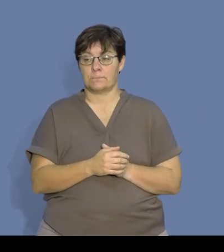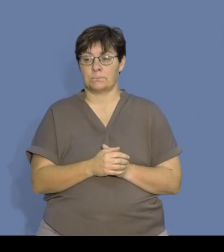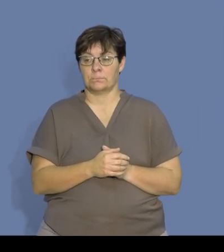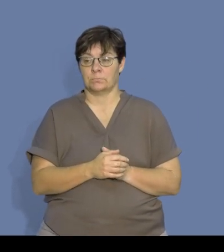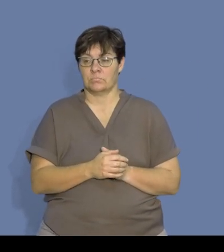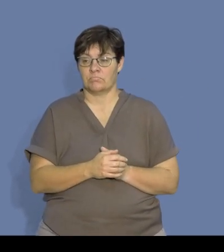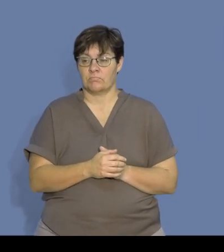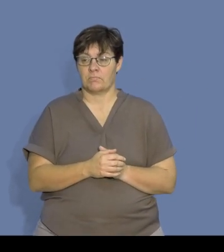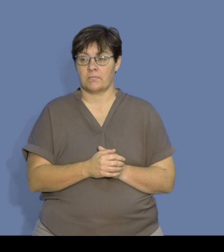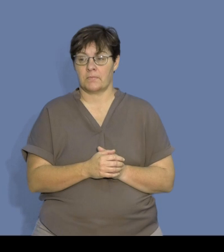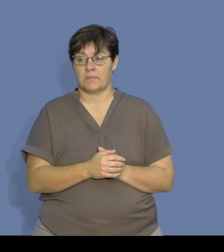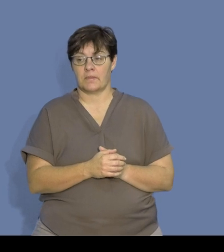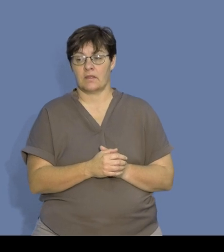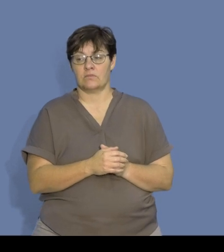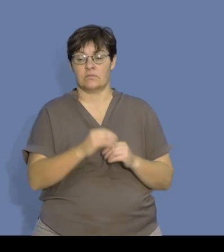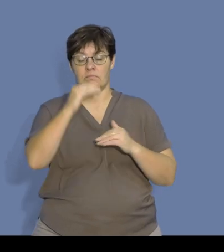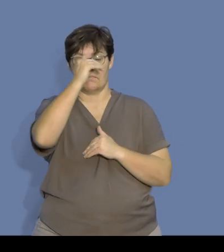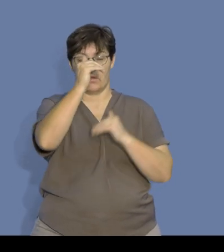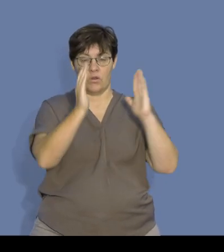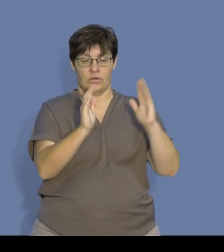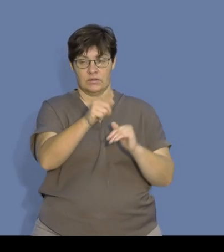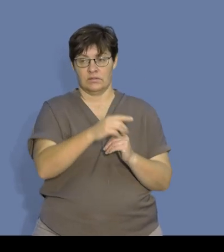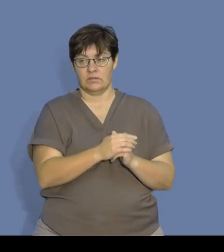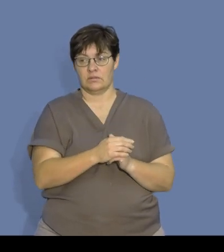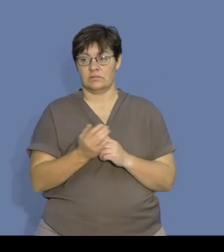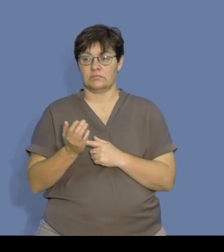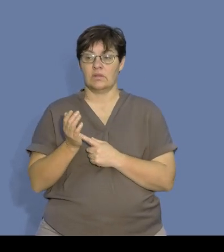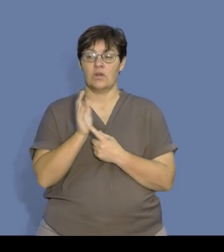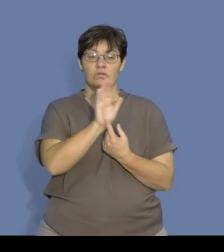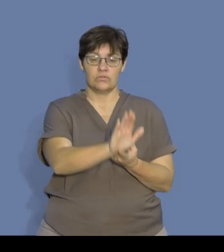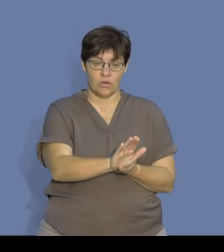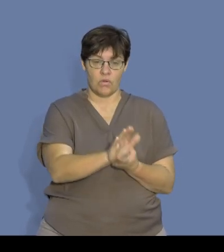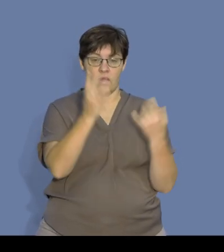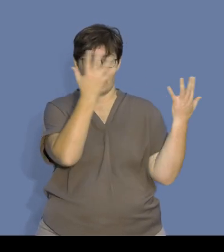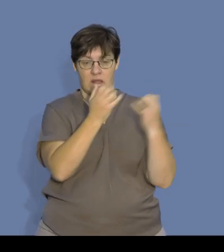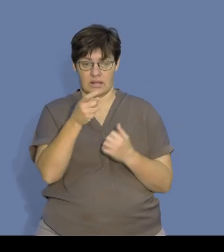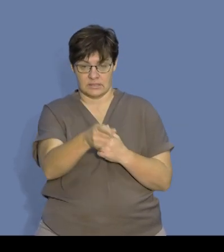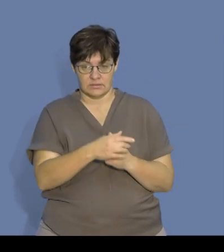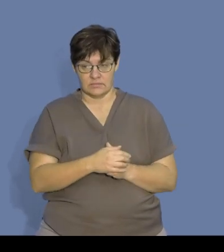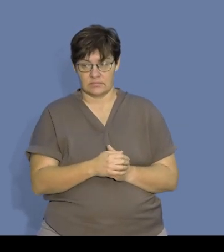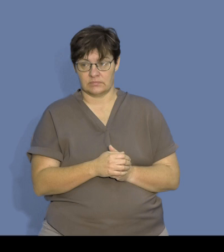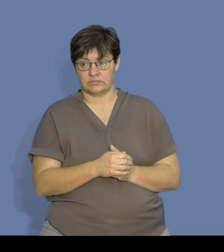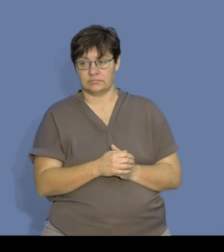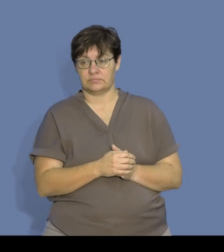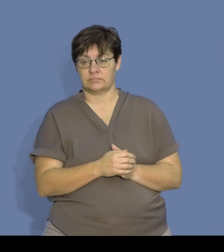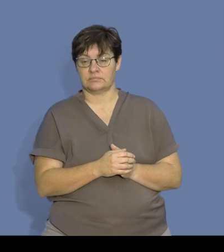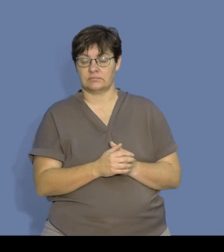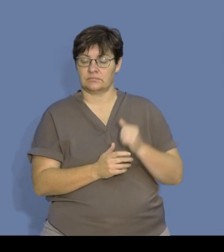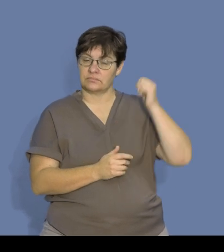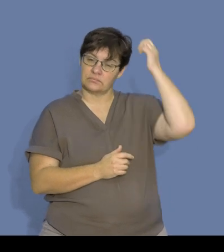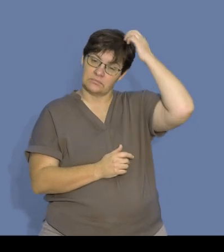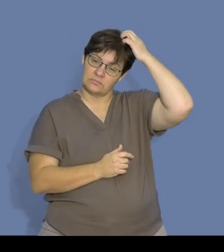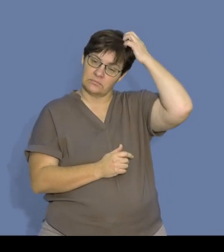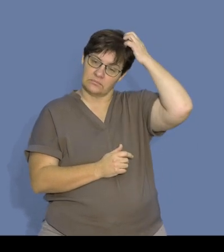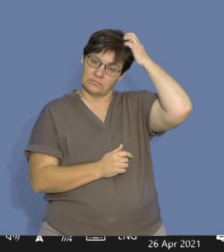for each partner, and I'm going to put this into a block so I can show this as a calculation. Right, let's get